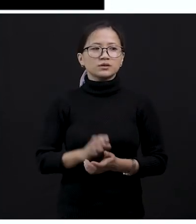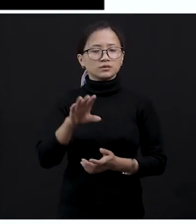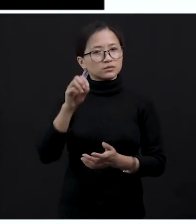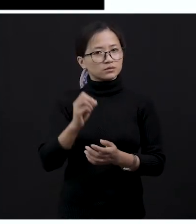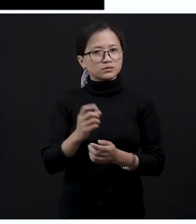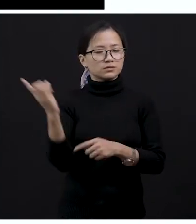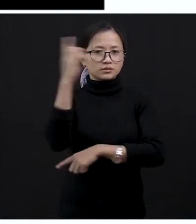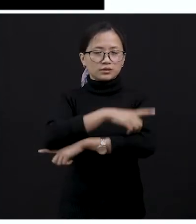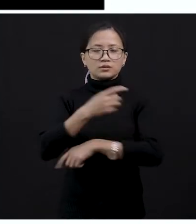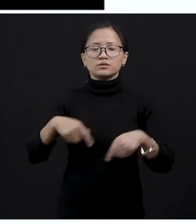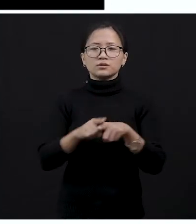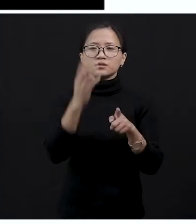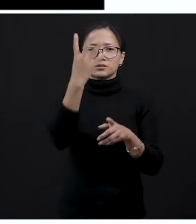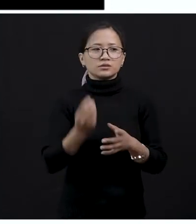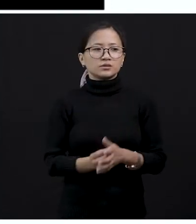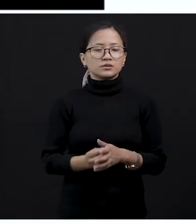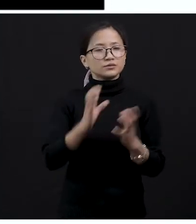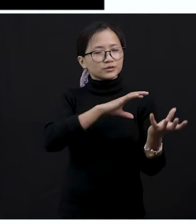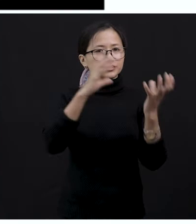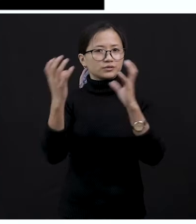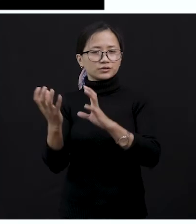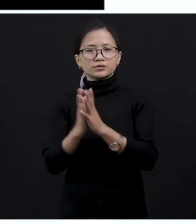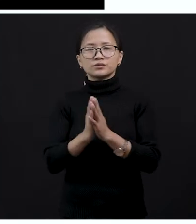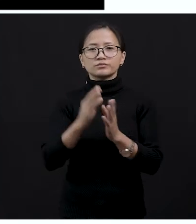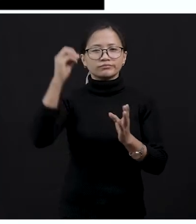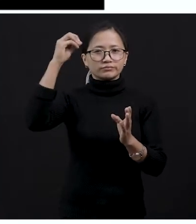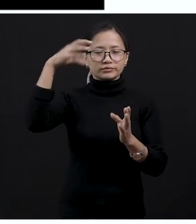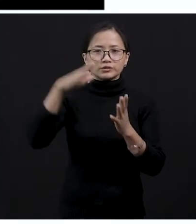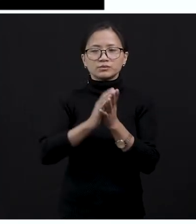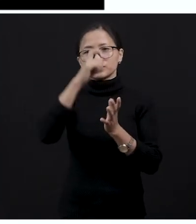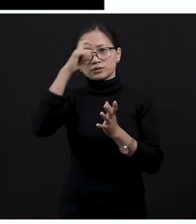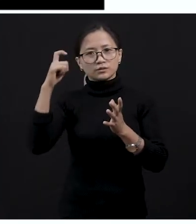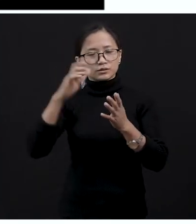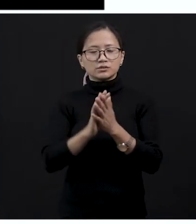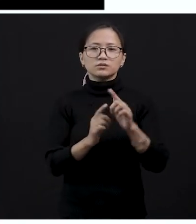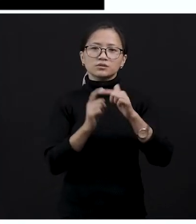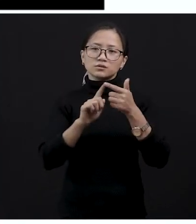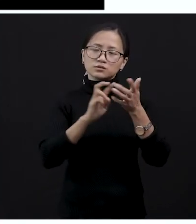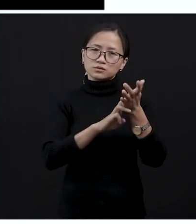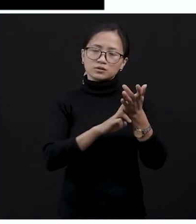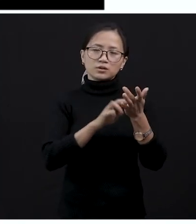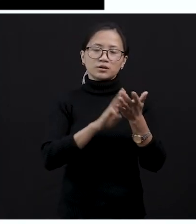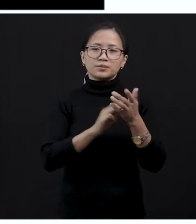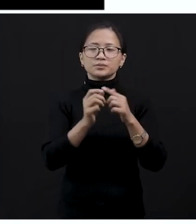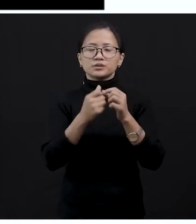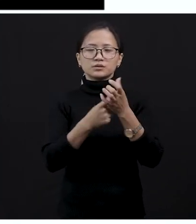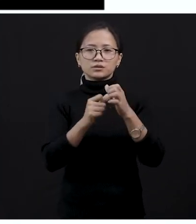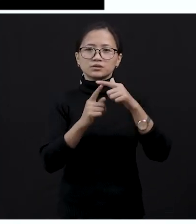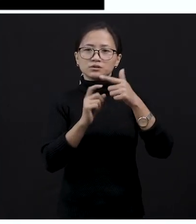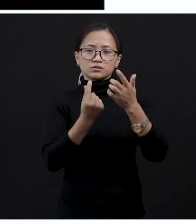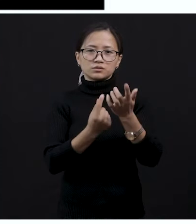and night, also change in temperature. Okay, so when the earth is